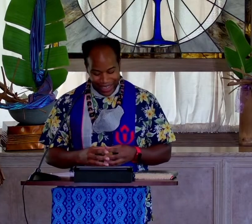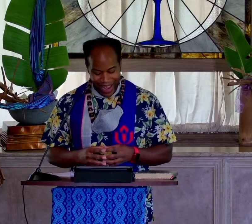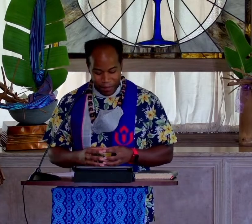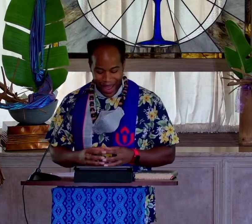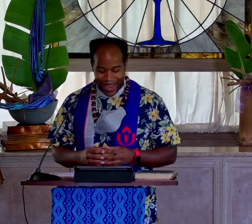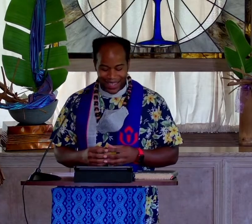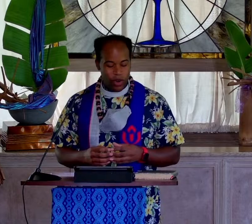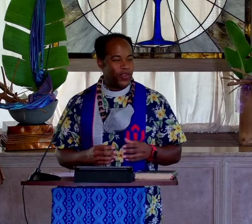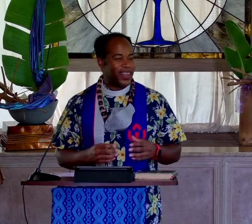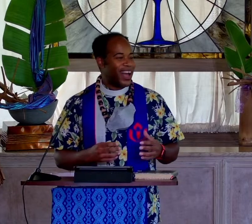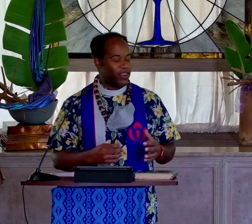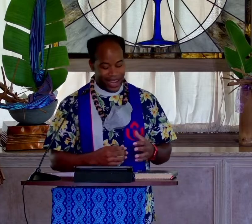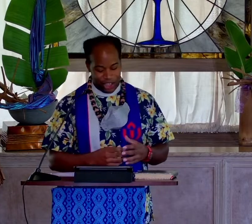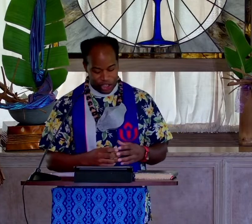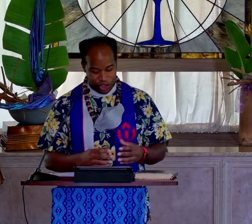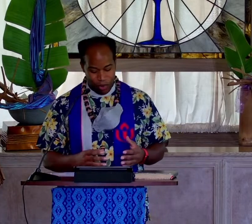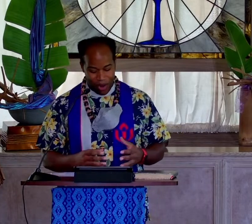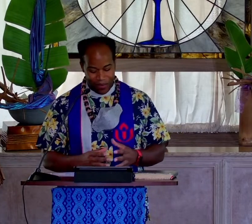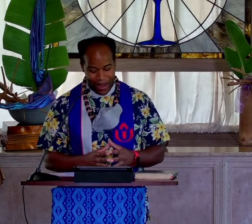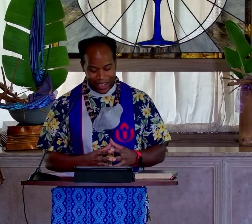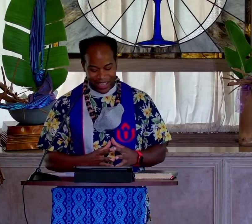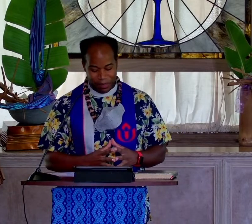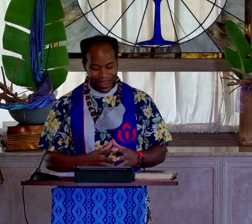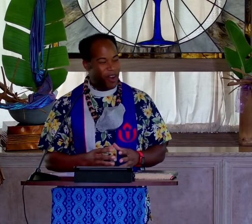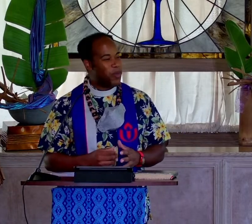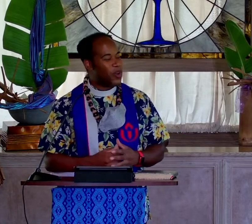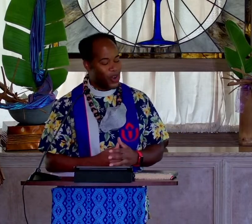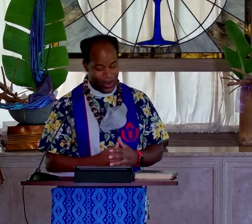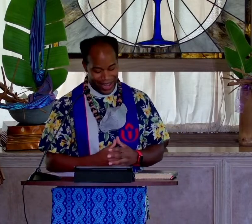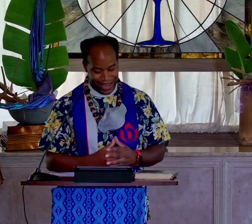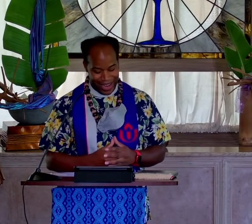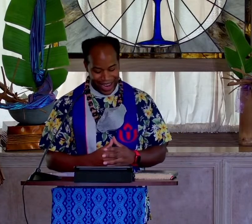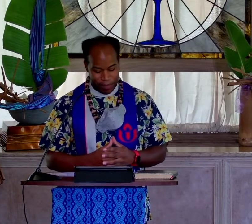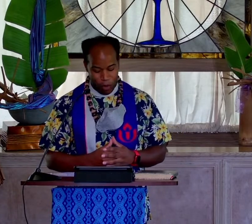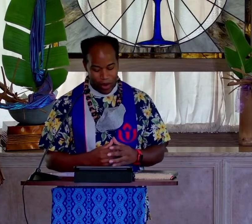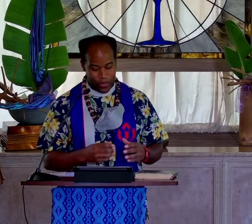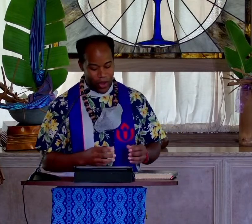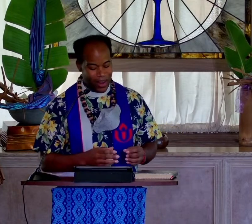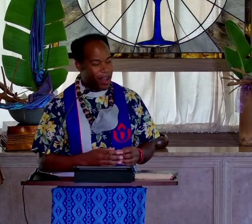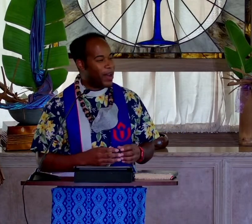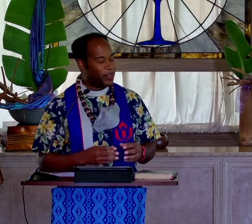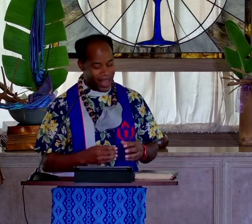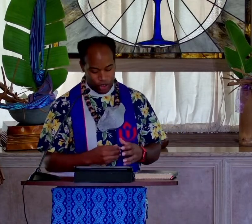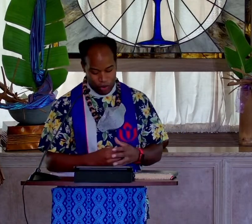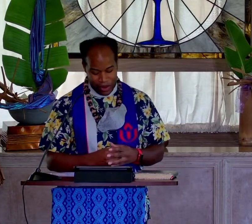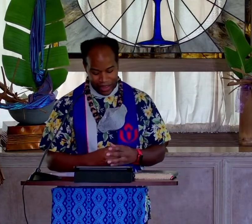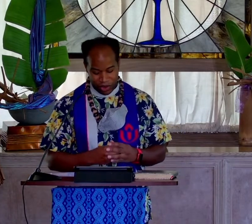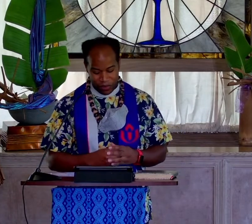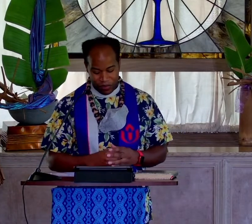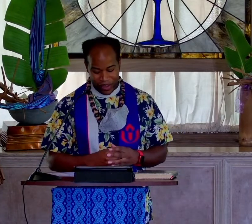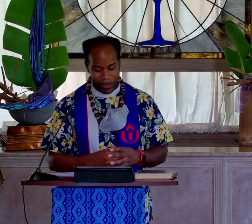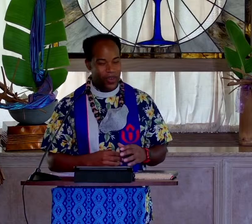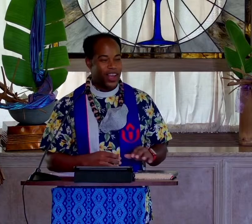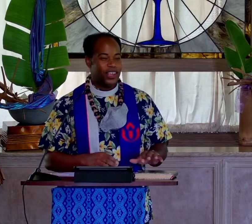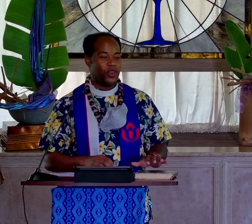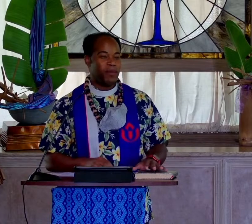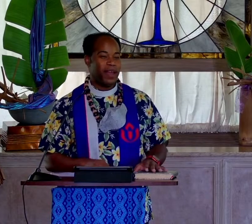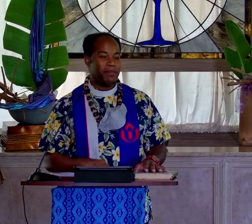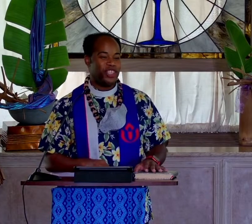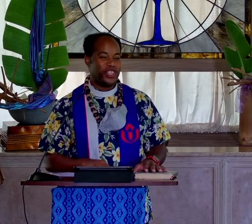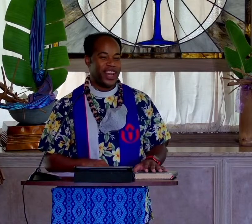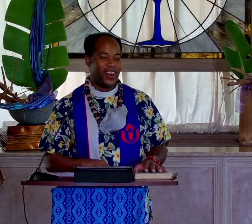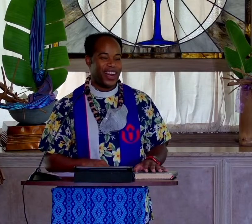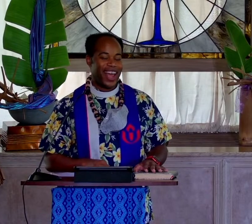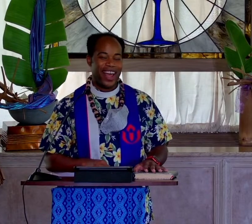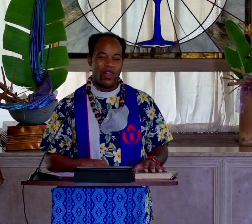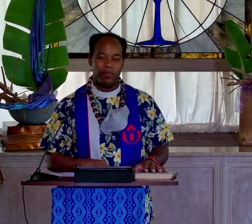once again passes over the congregation, you are invited to speak a word, a name, or a thought about that joy that you feel so that it might